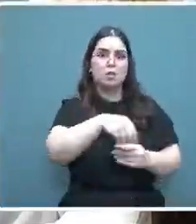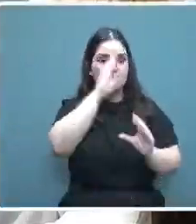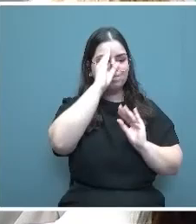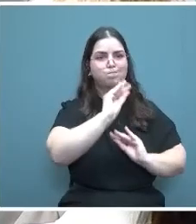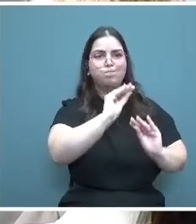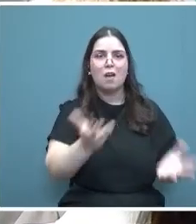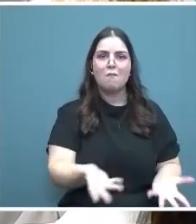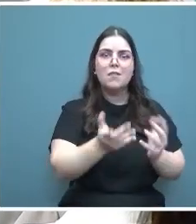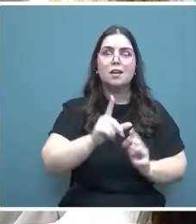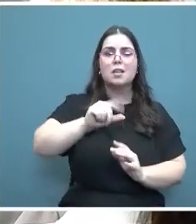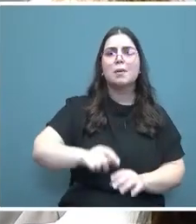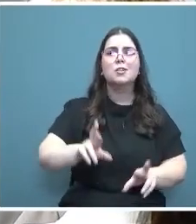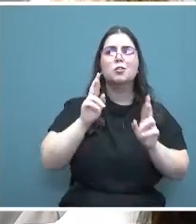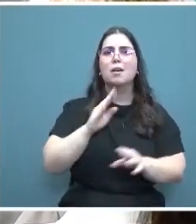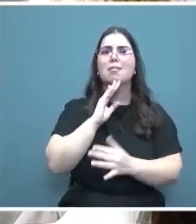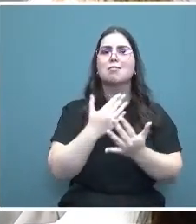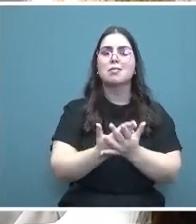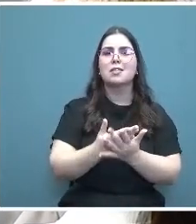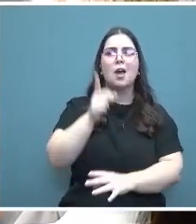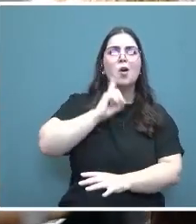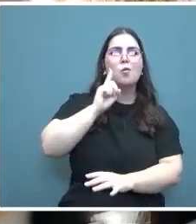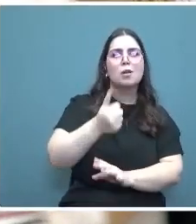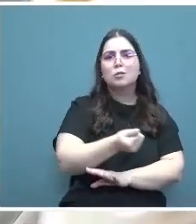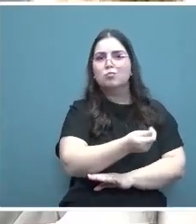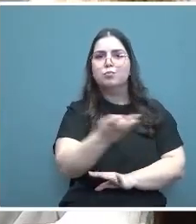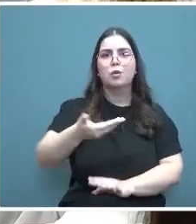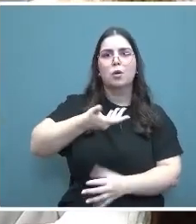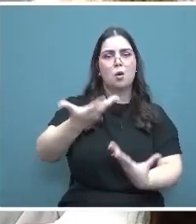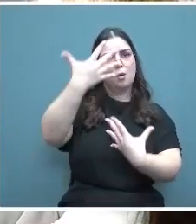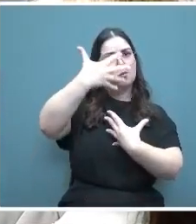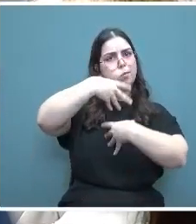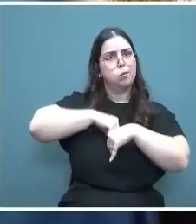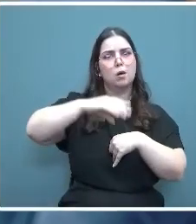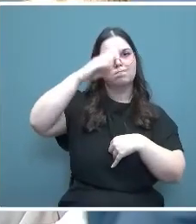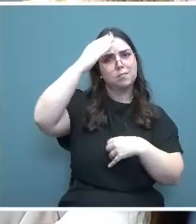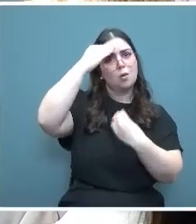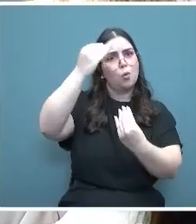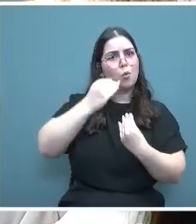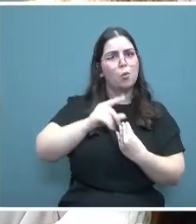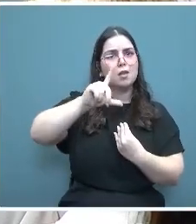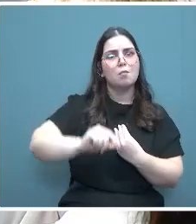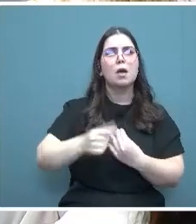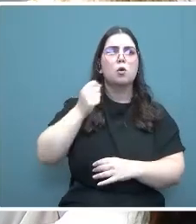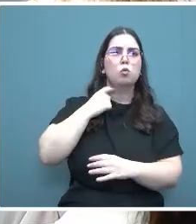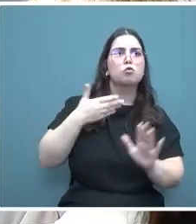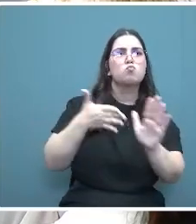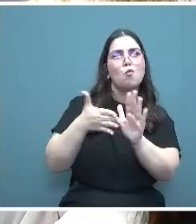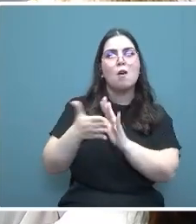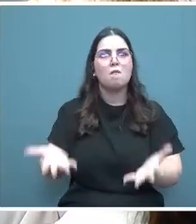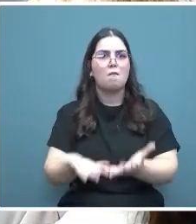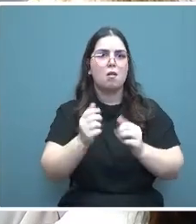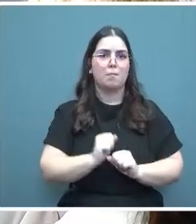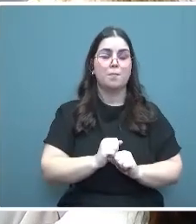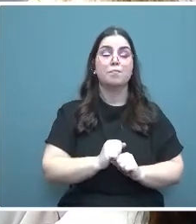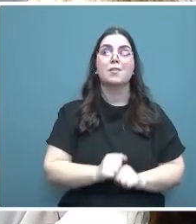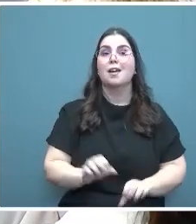help 180,000 Ukrainians to get new skills and new courses.